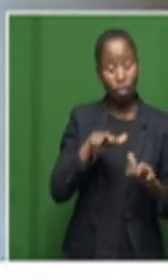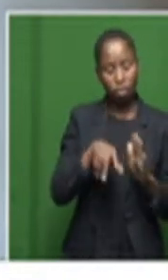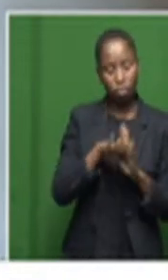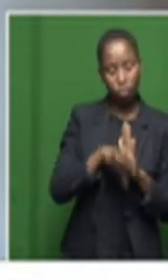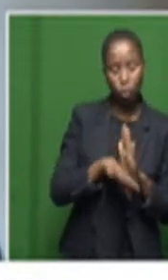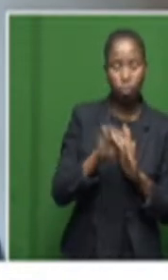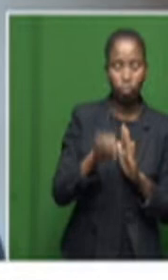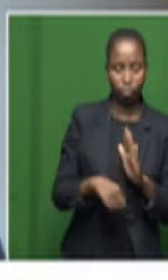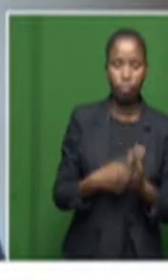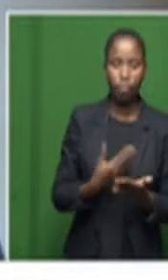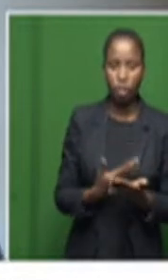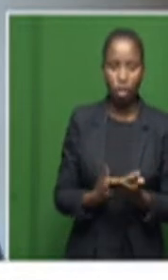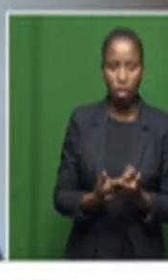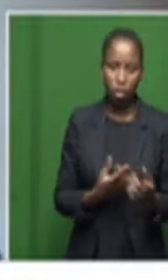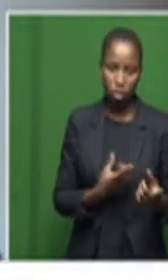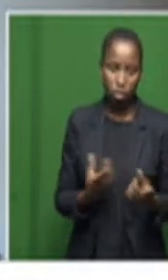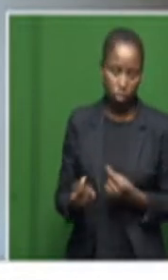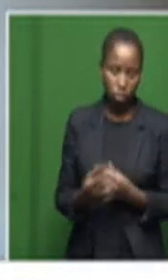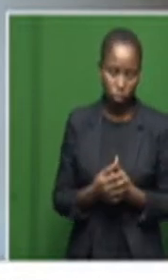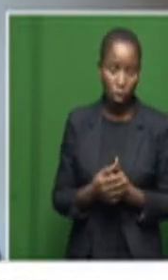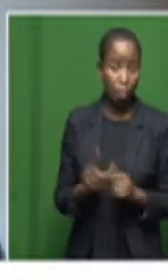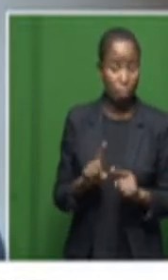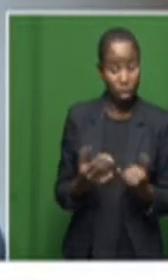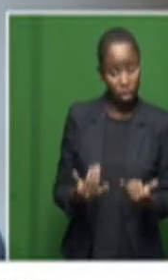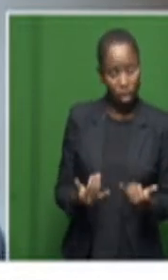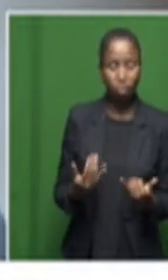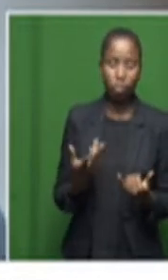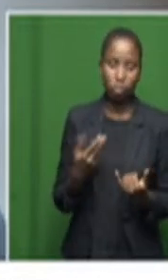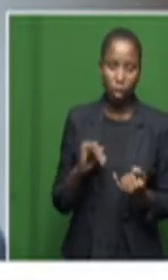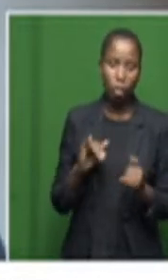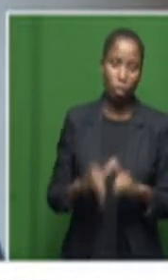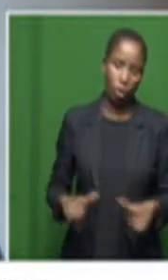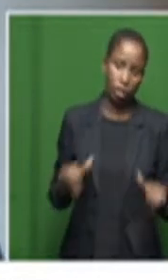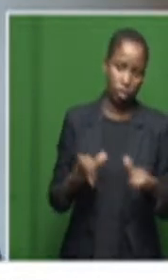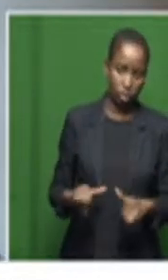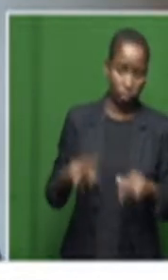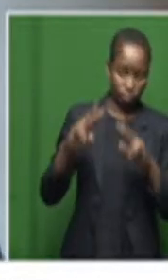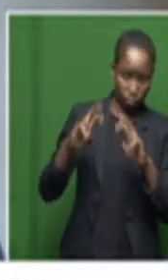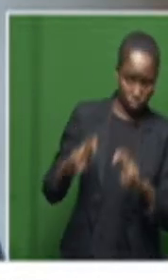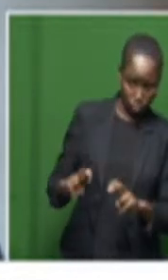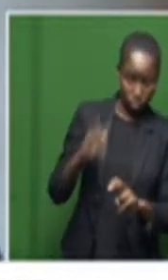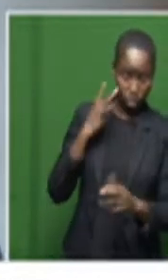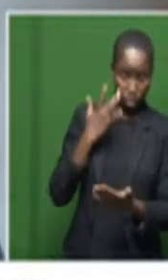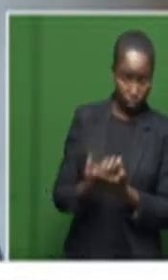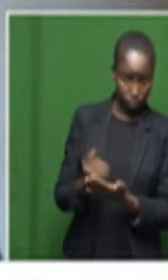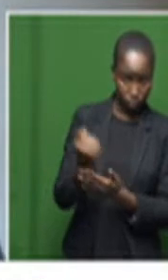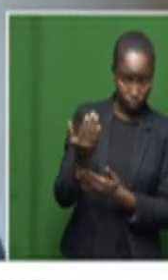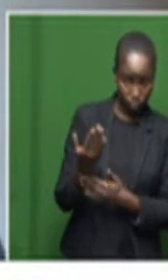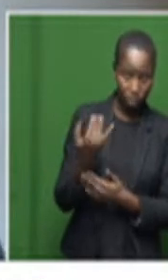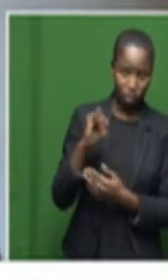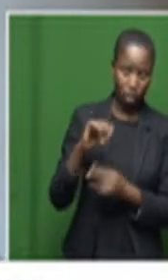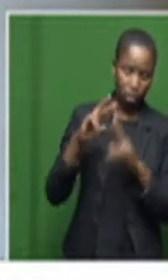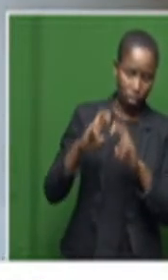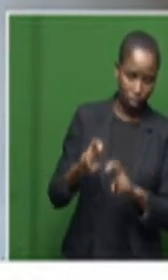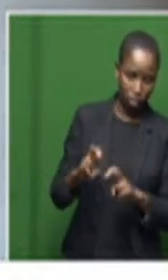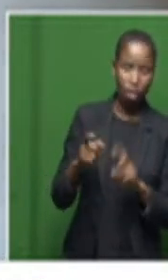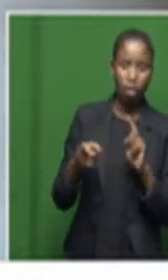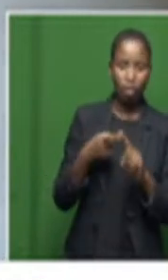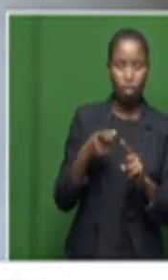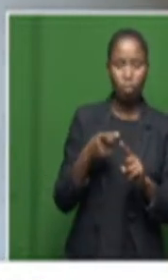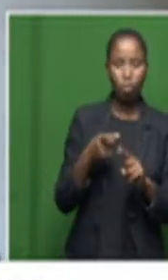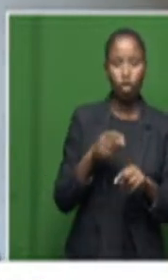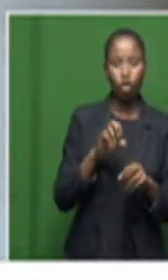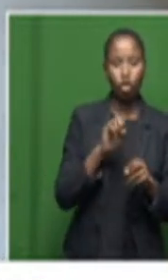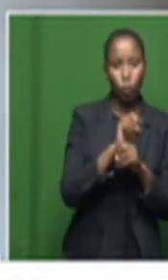will vaccinate children below the age of 18. At the moment, the evidence that's being looked at is the category 12 to